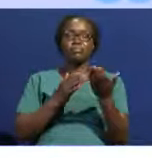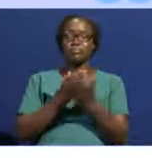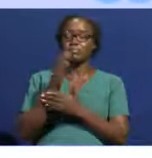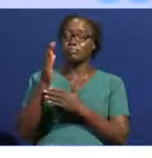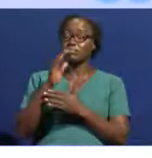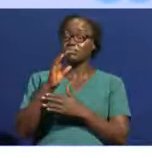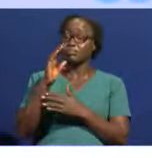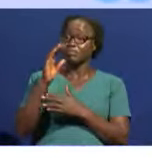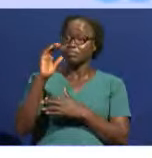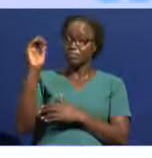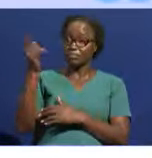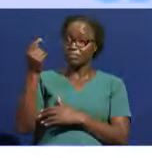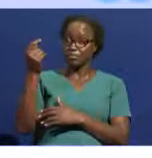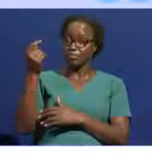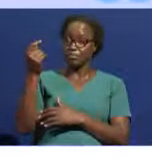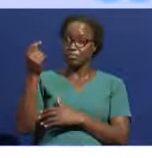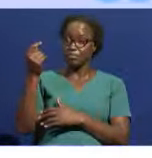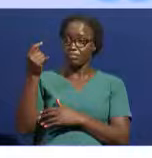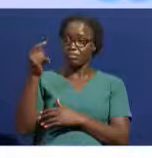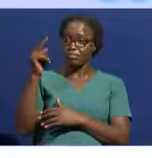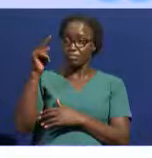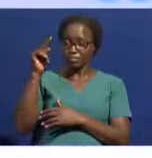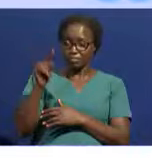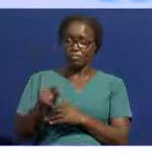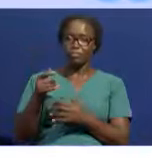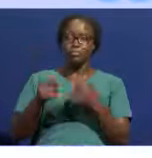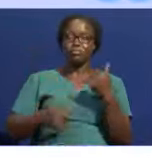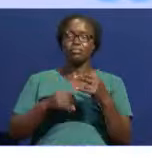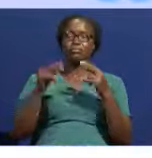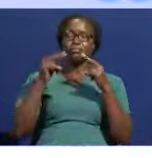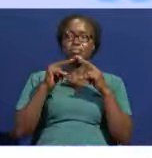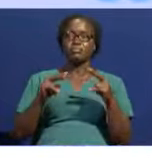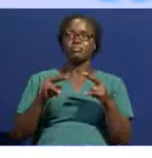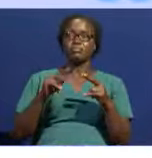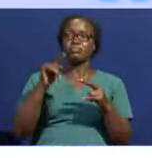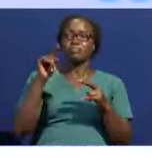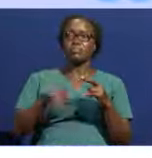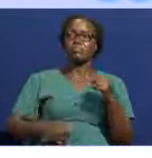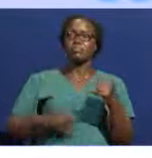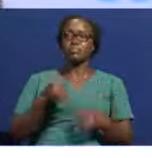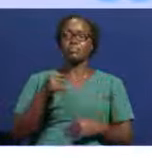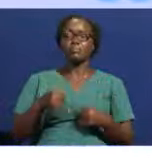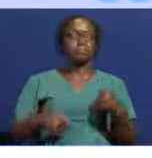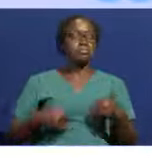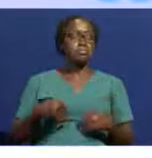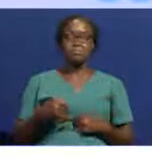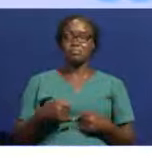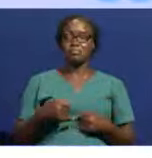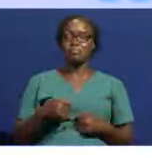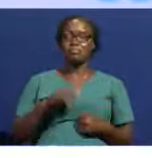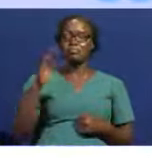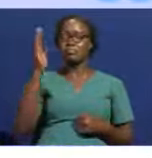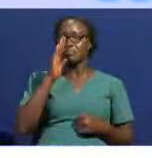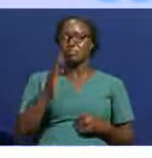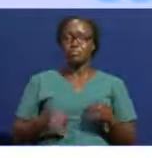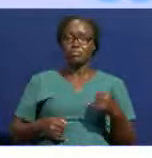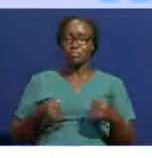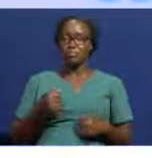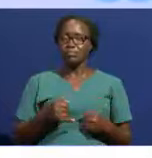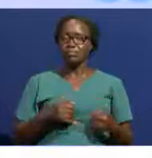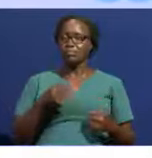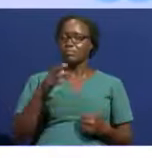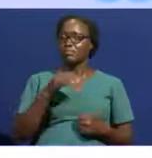country, we cannot enjoy peace, we cannot enjoy joy, we cannot be happy, and